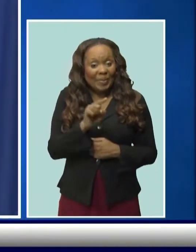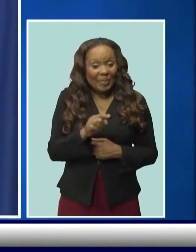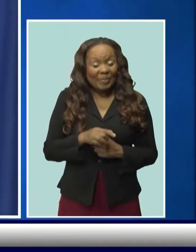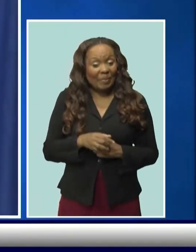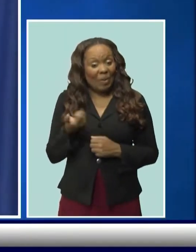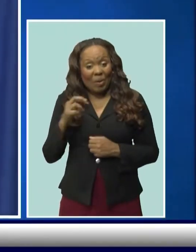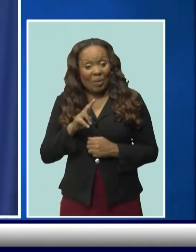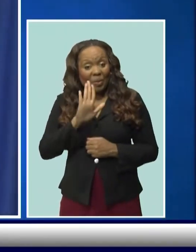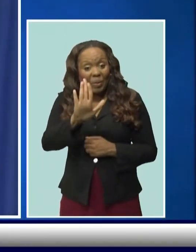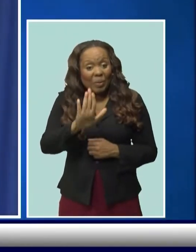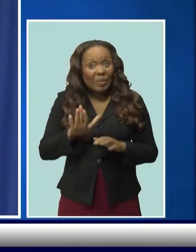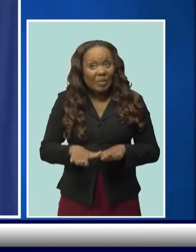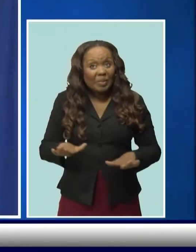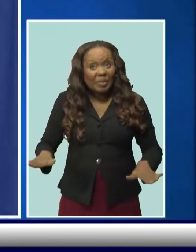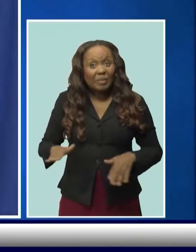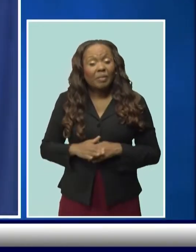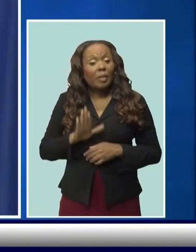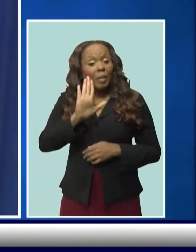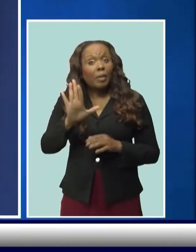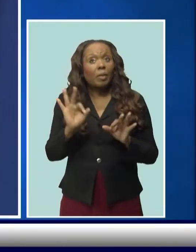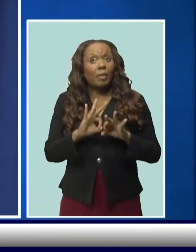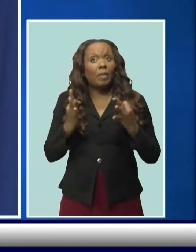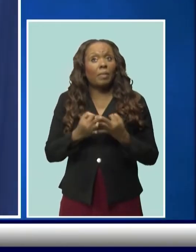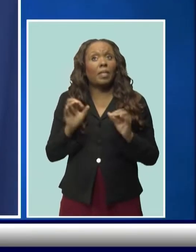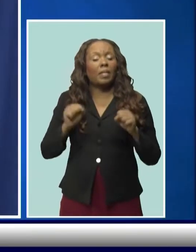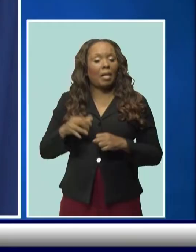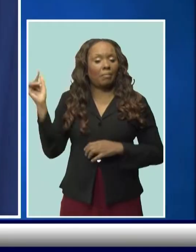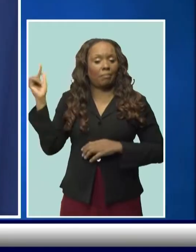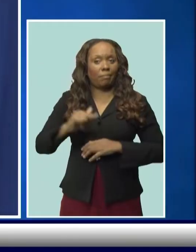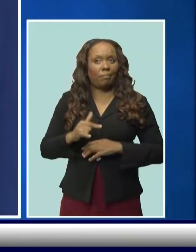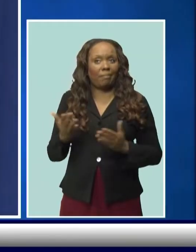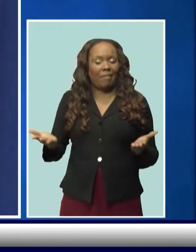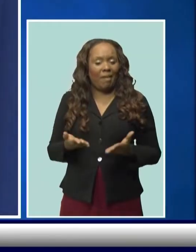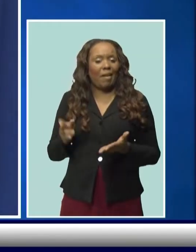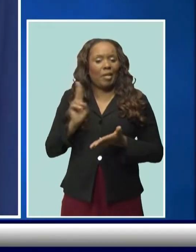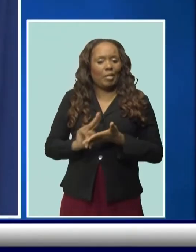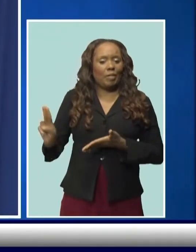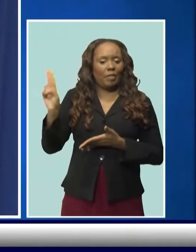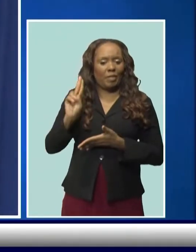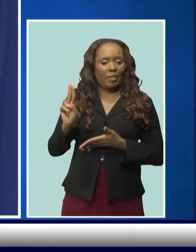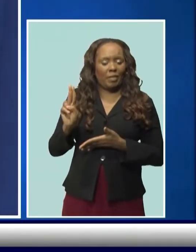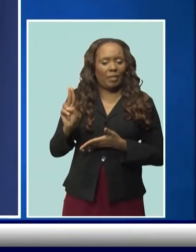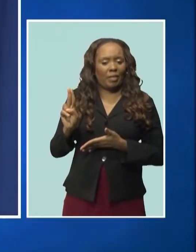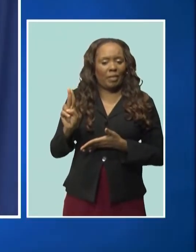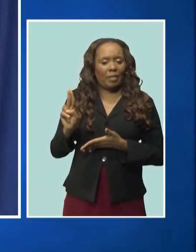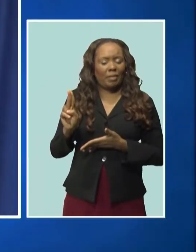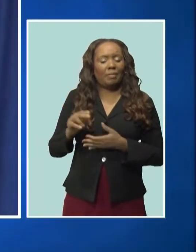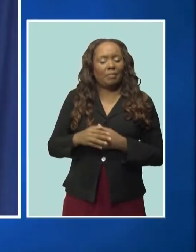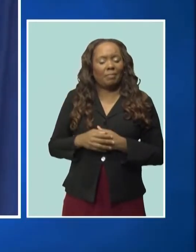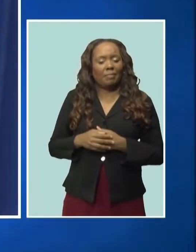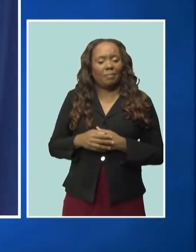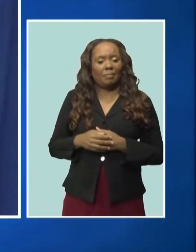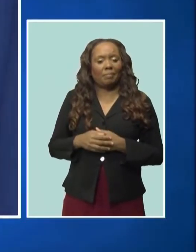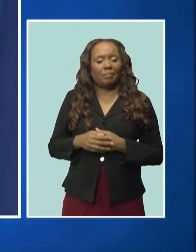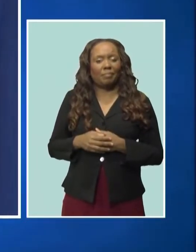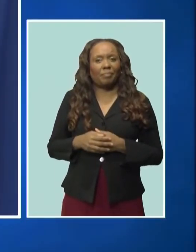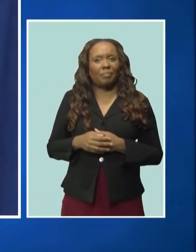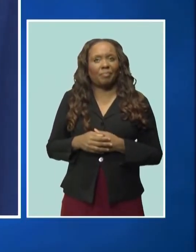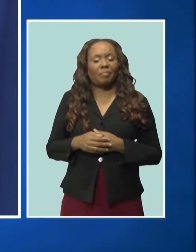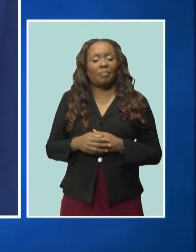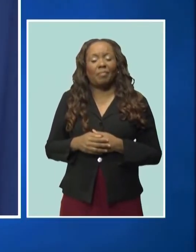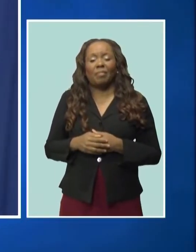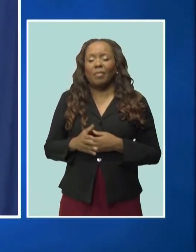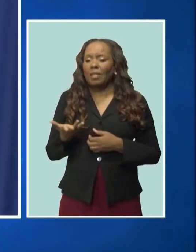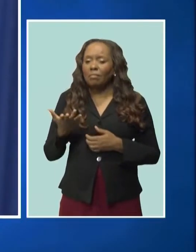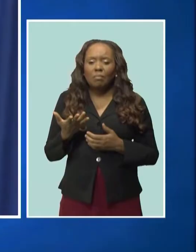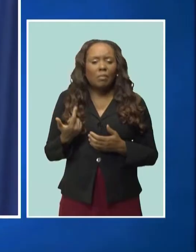children and relatives can join us here at the University of the West Indies Cave campus. This, ladies and gentlemen, is just a snapshot of